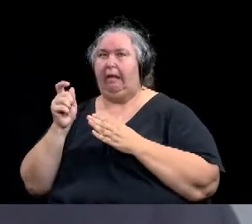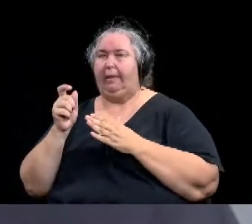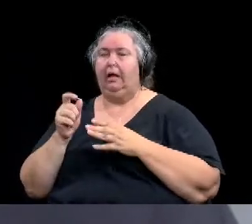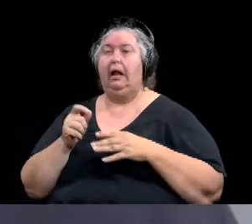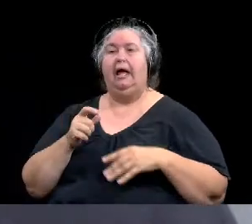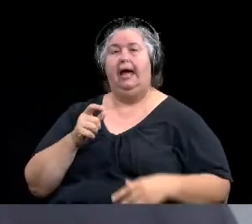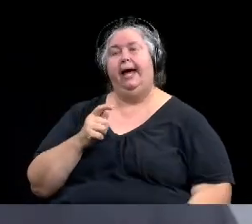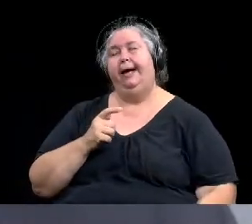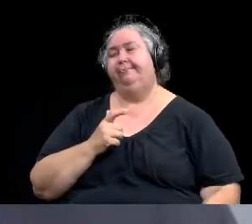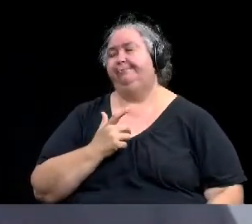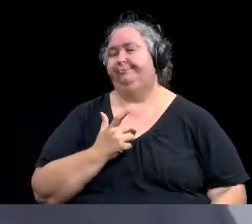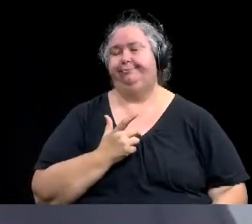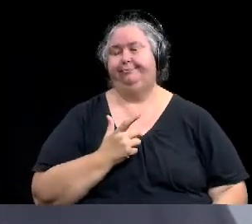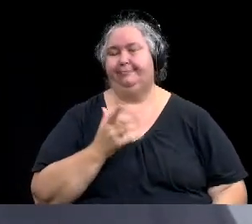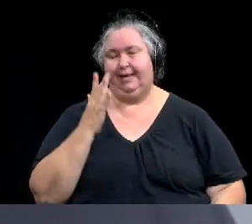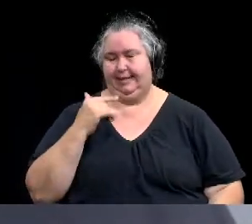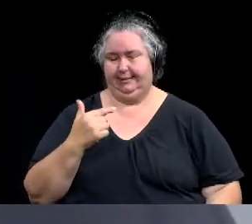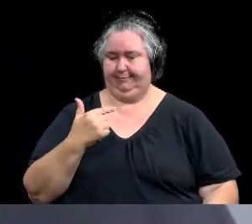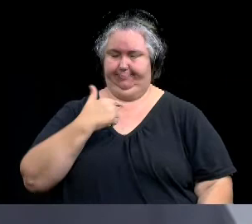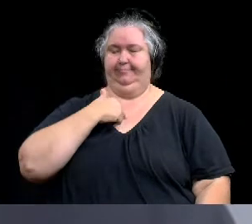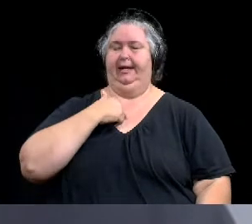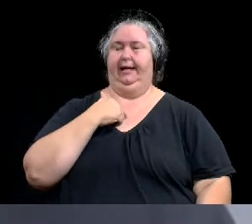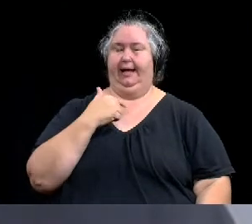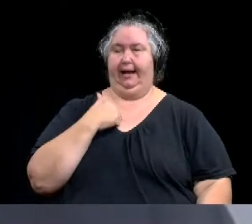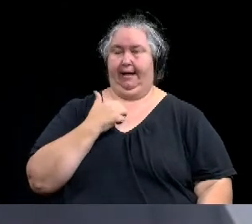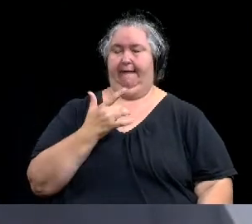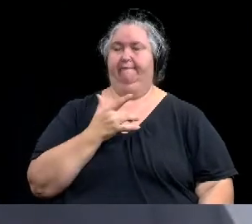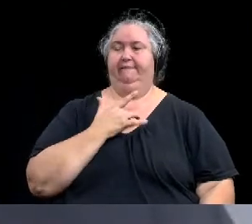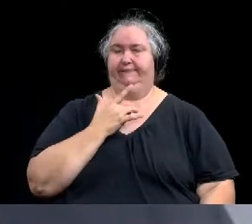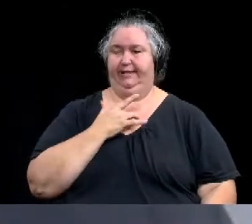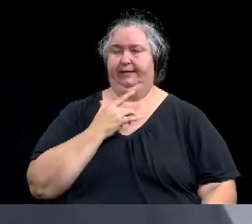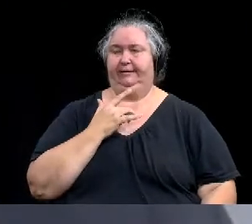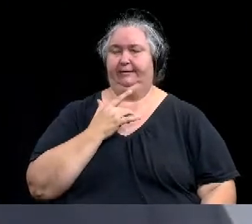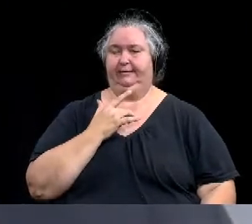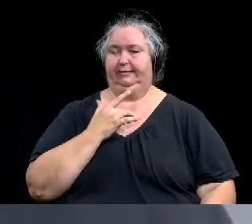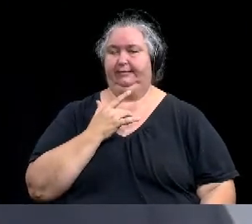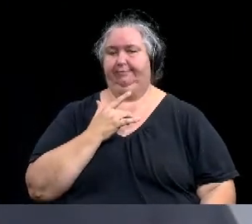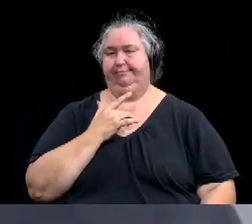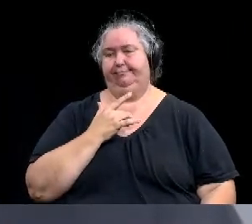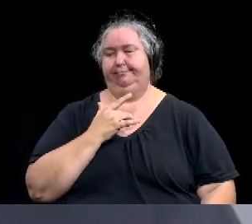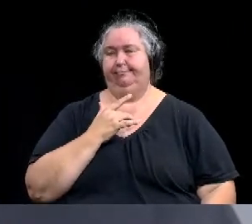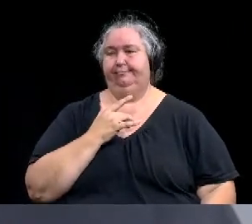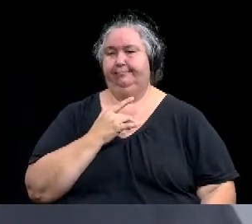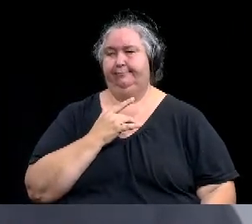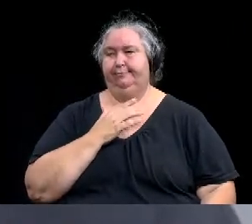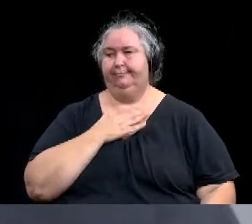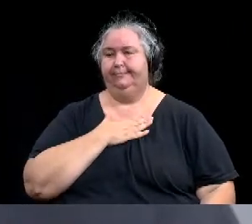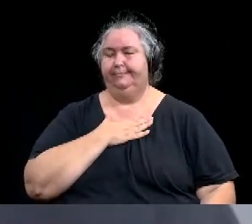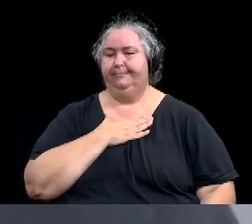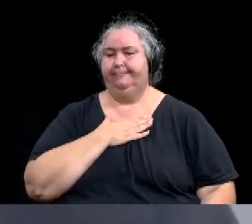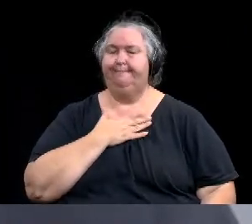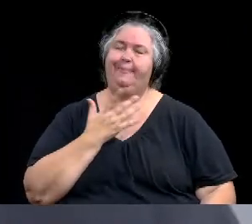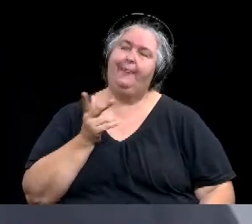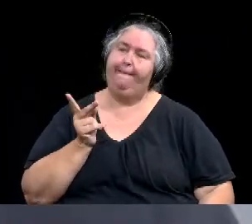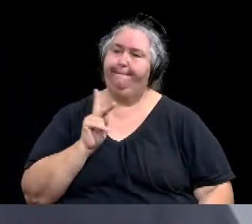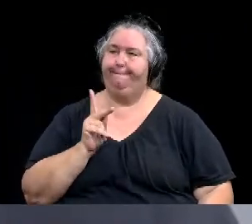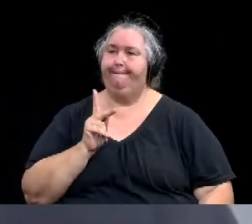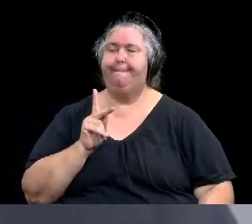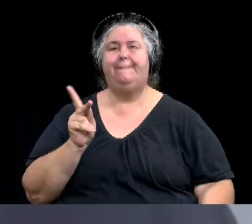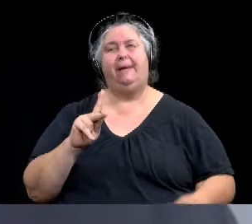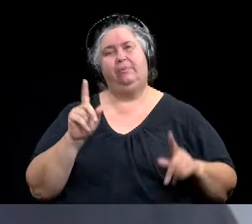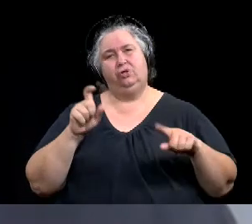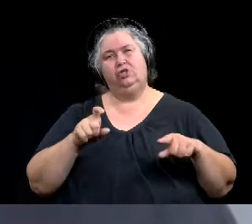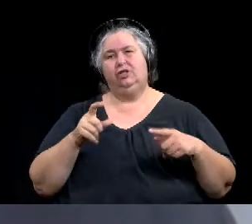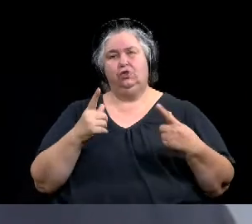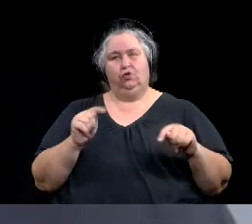I guess it's on me, is I think that people or entities ought to have the opportunity to try and